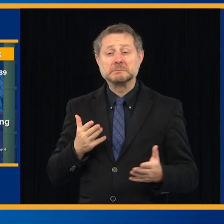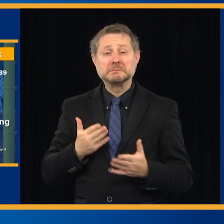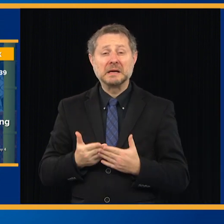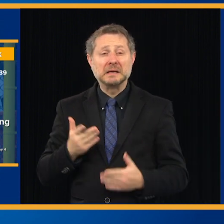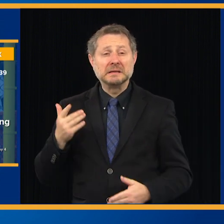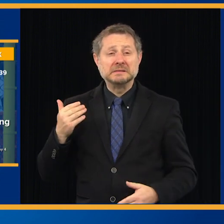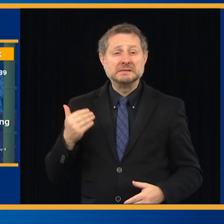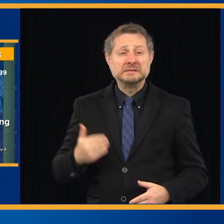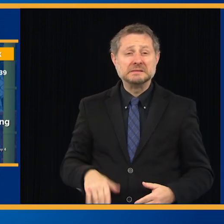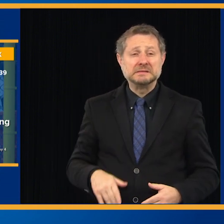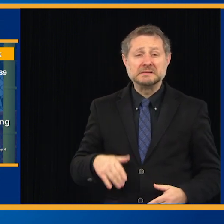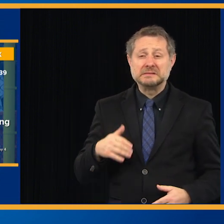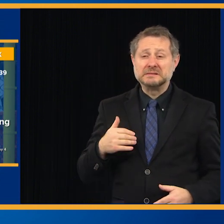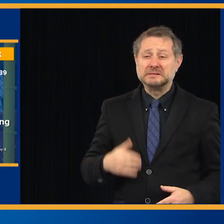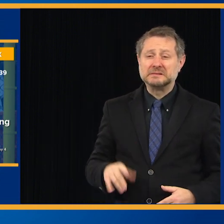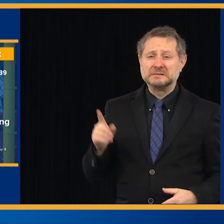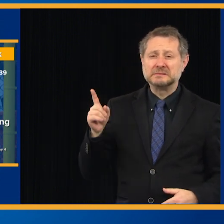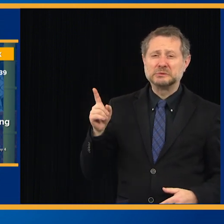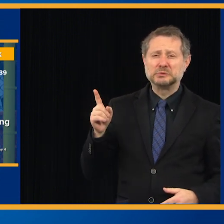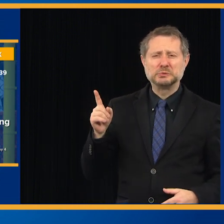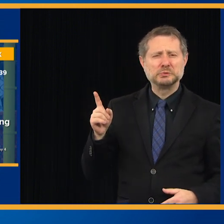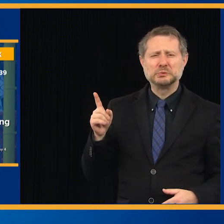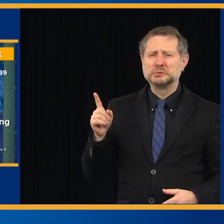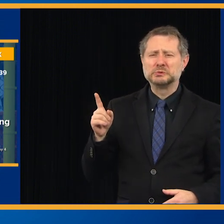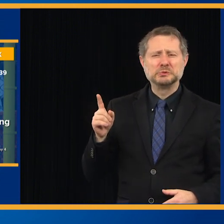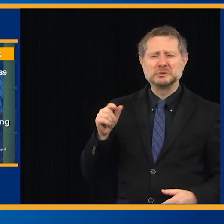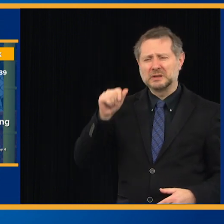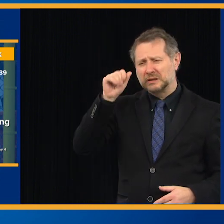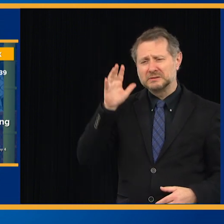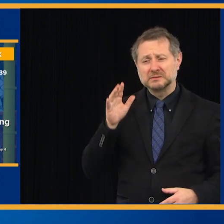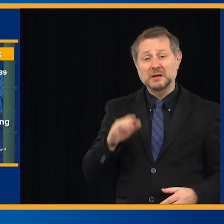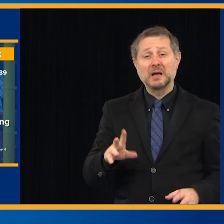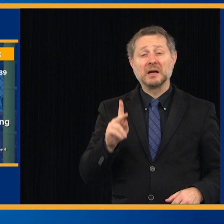funding. Our friends in Kentucky,